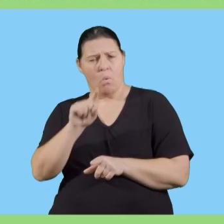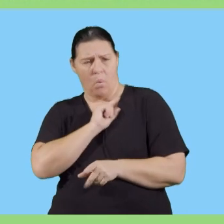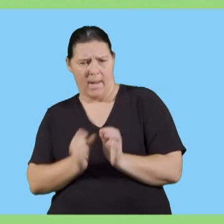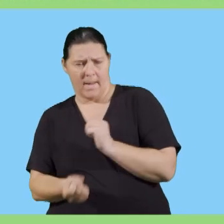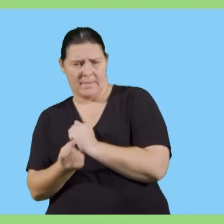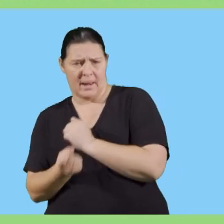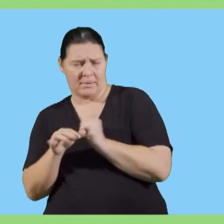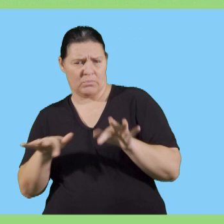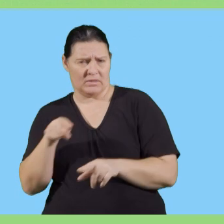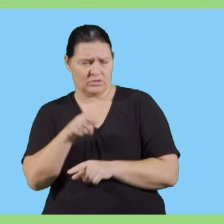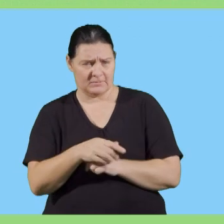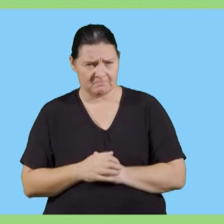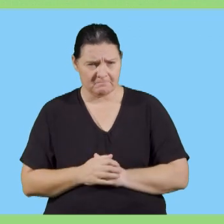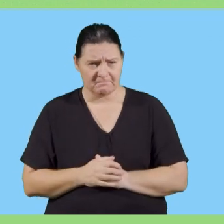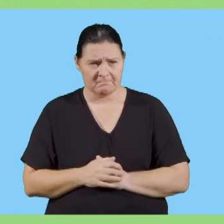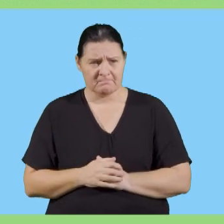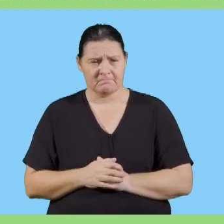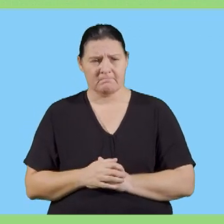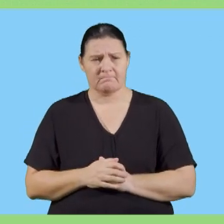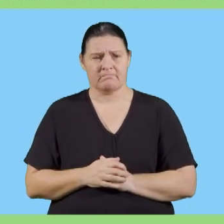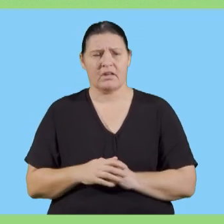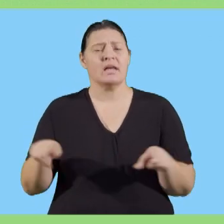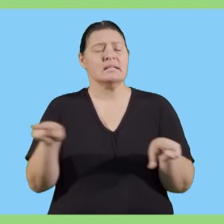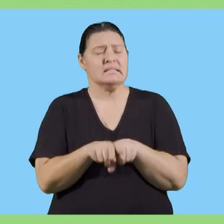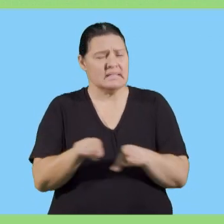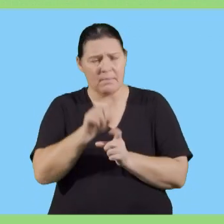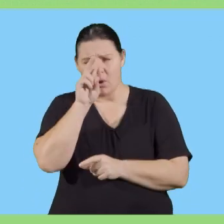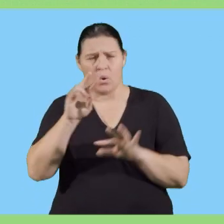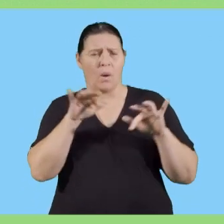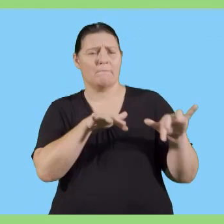the population interacts with its environment.